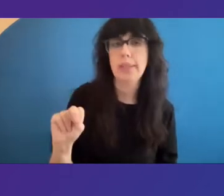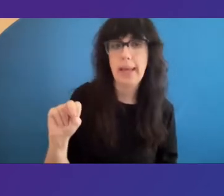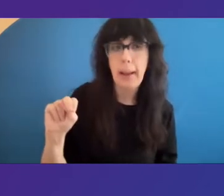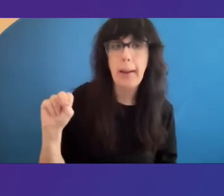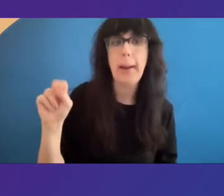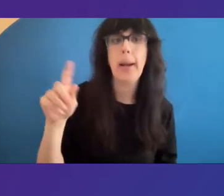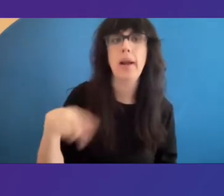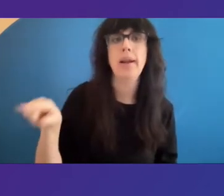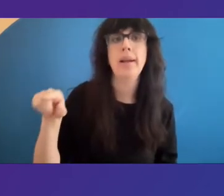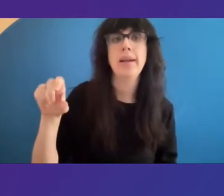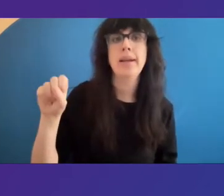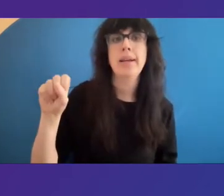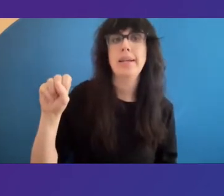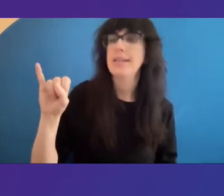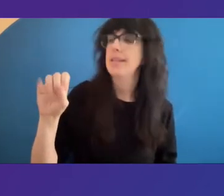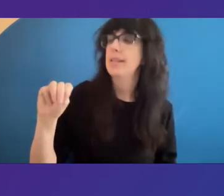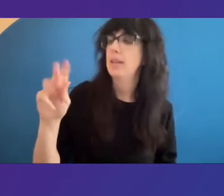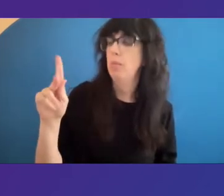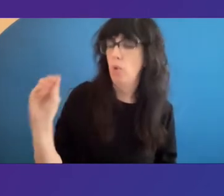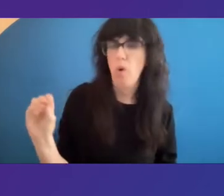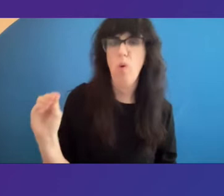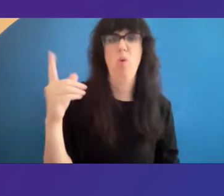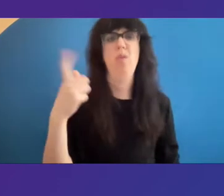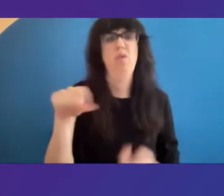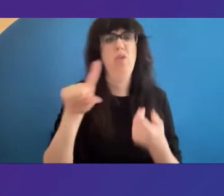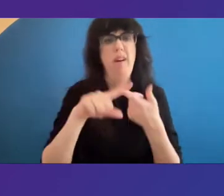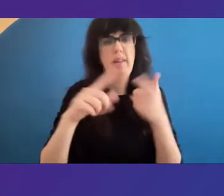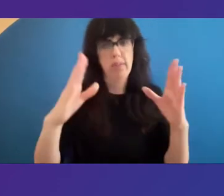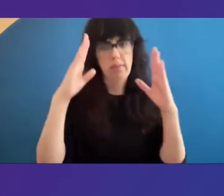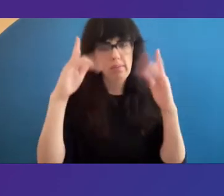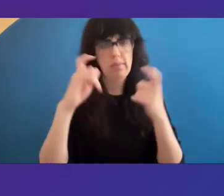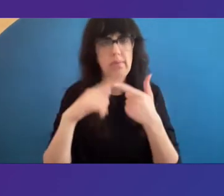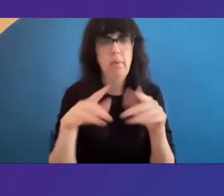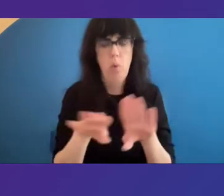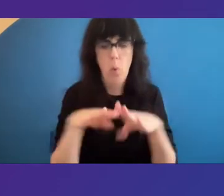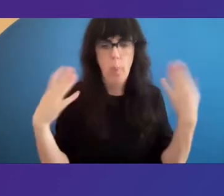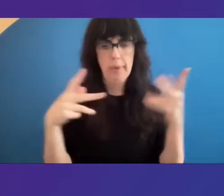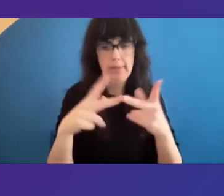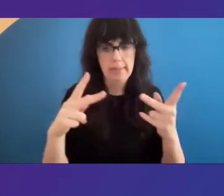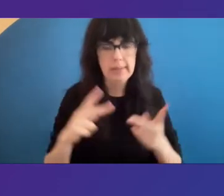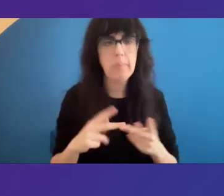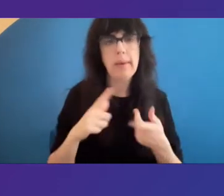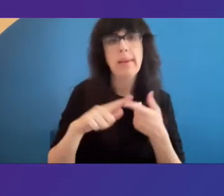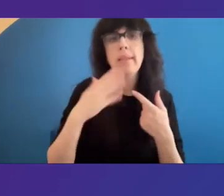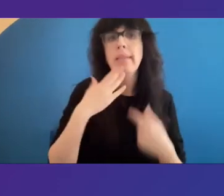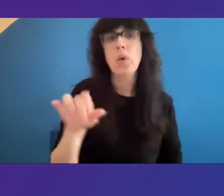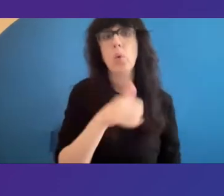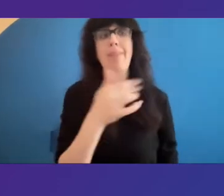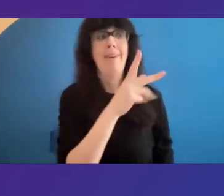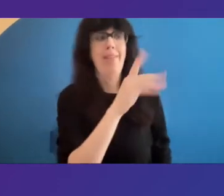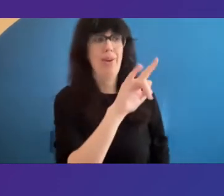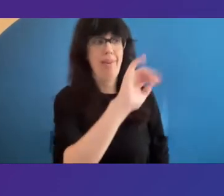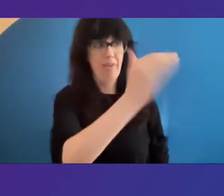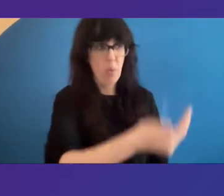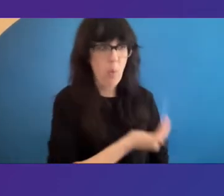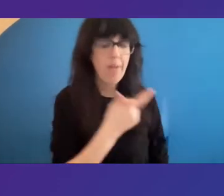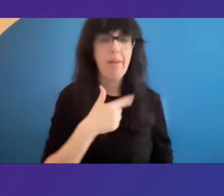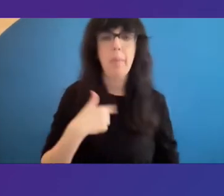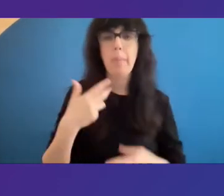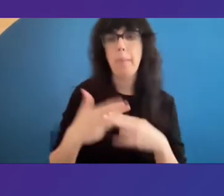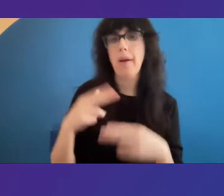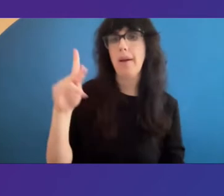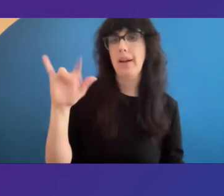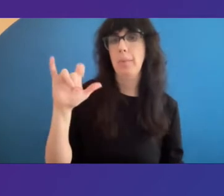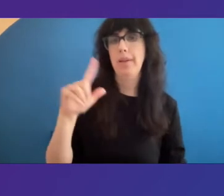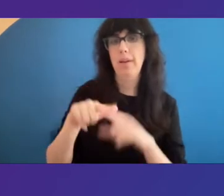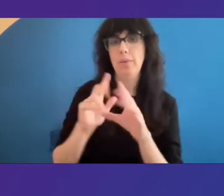to this space. And thank you to Kyle Rudnick for welcoming us. I'm Kyle Dacuyan, joining you from St. Mark's